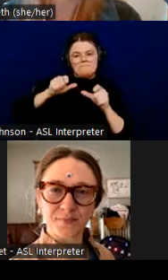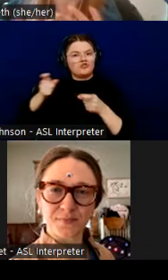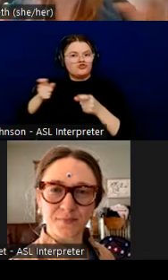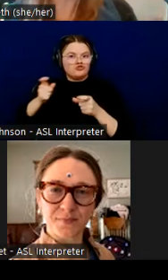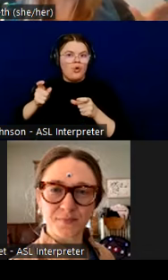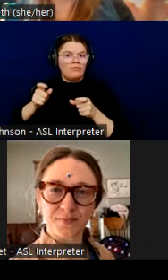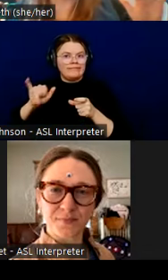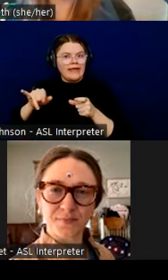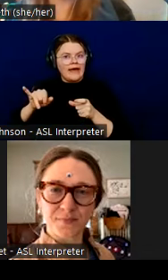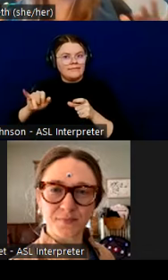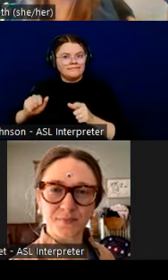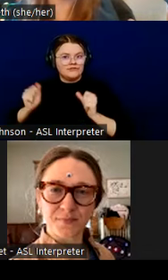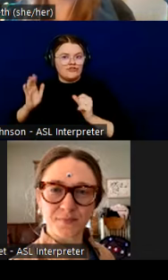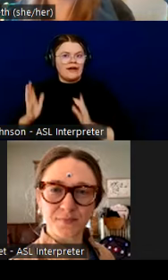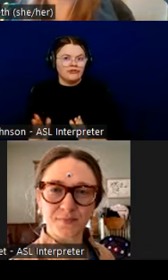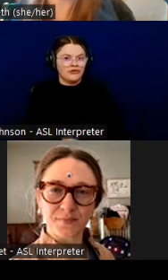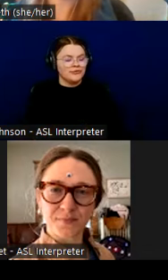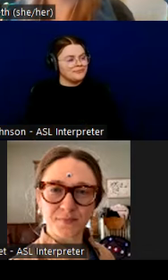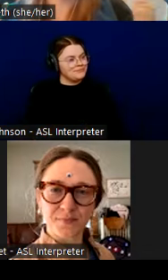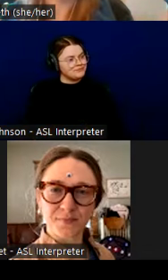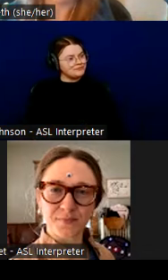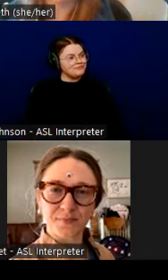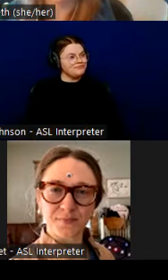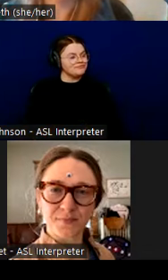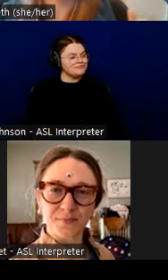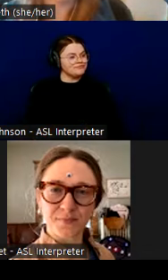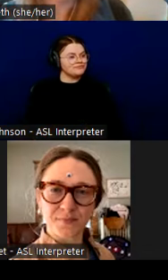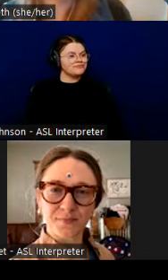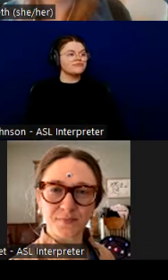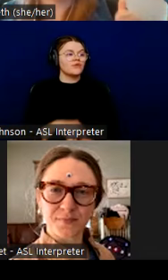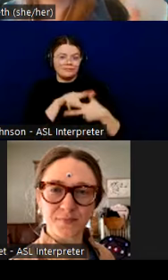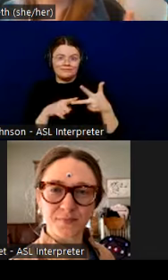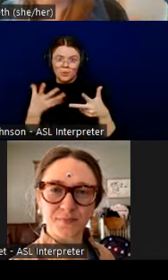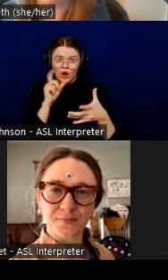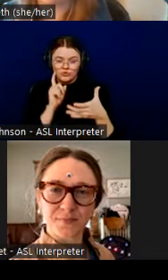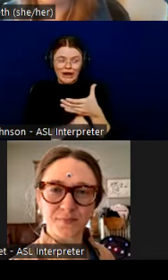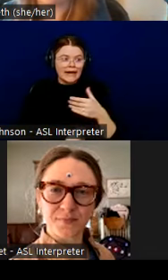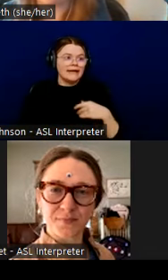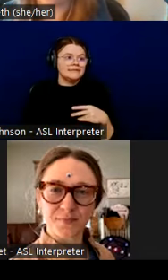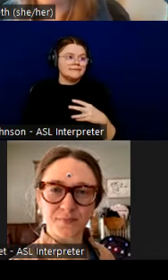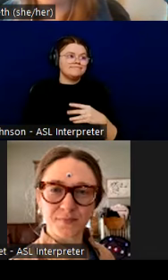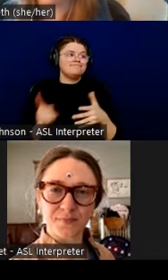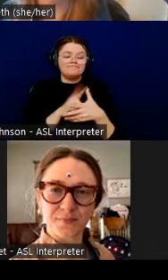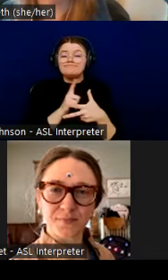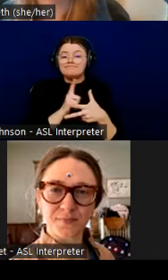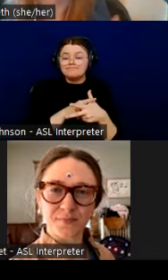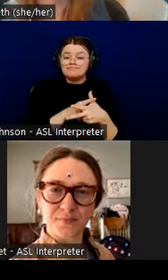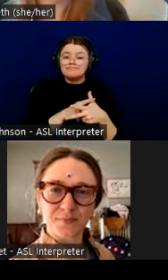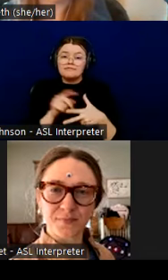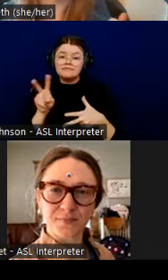So a couple of quick things to recognize. One, victim survivors are going to resist abuse and poor